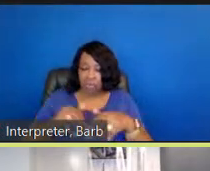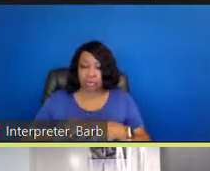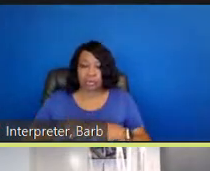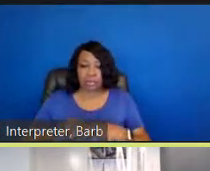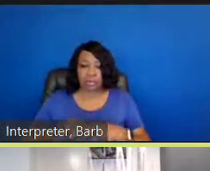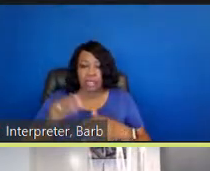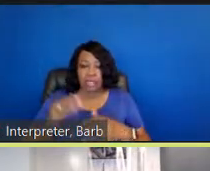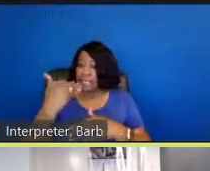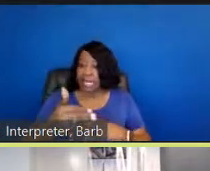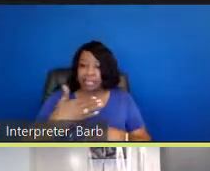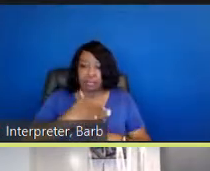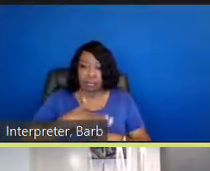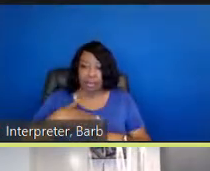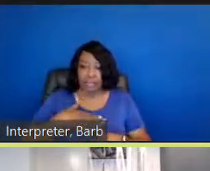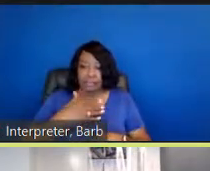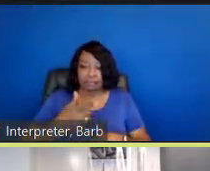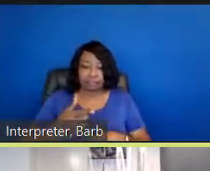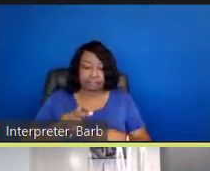Next, please.